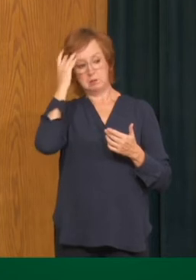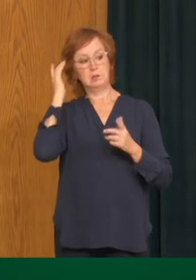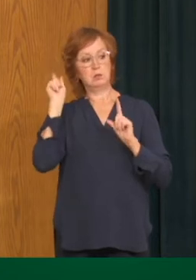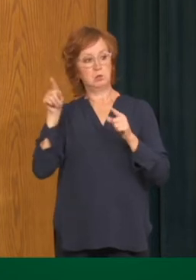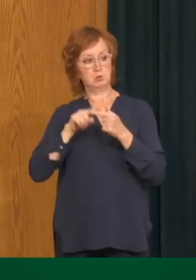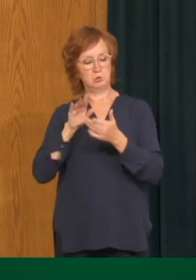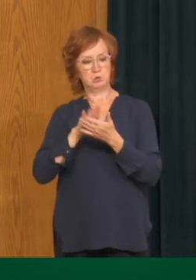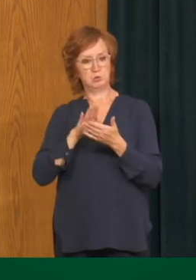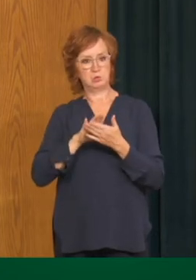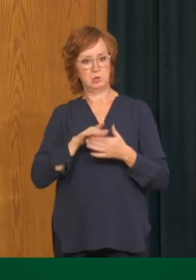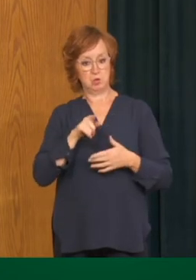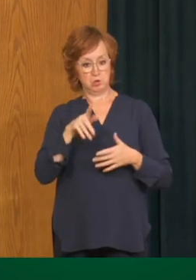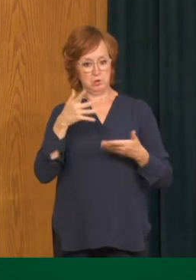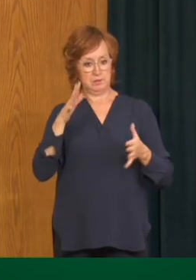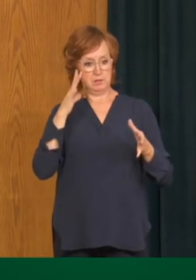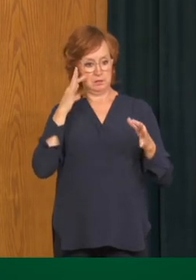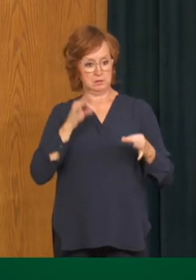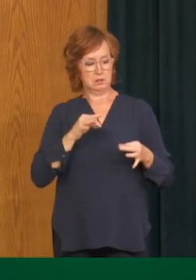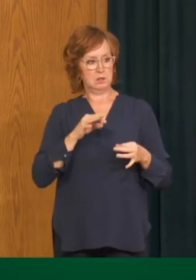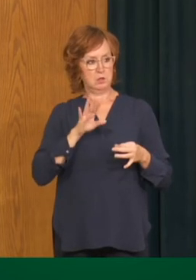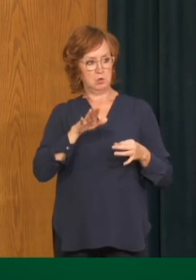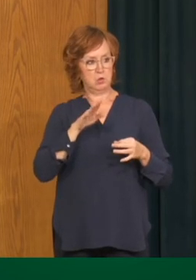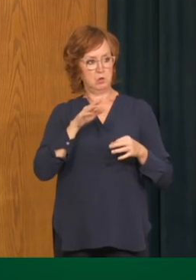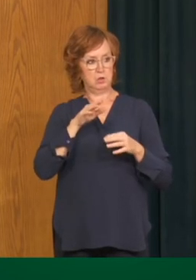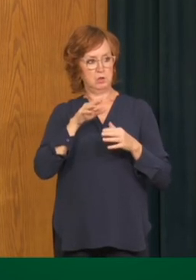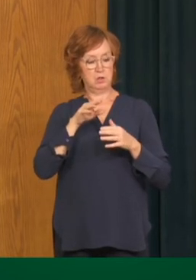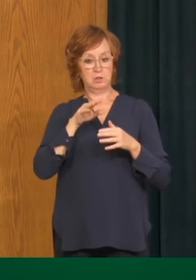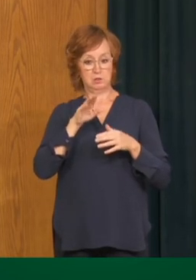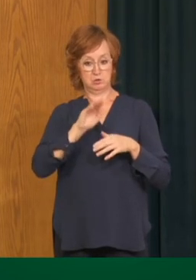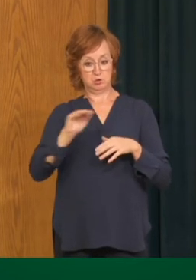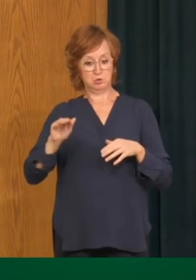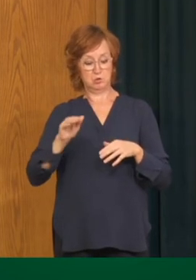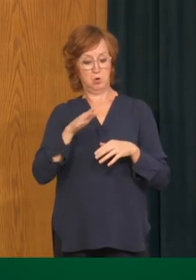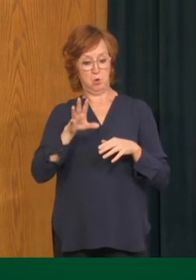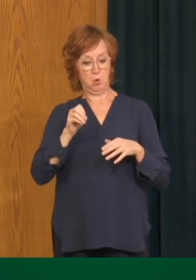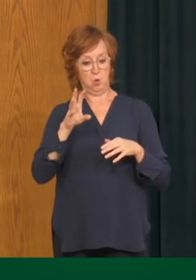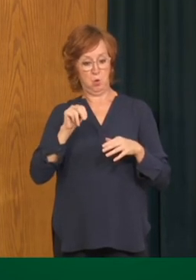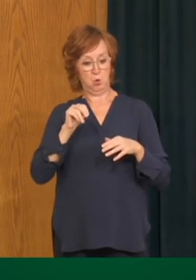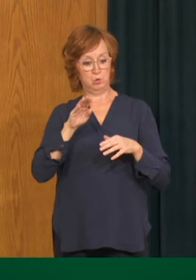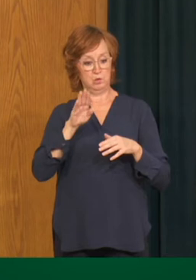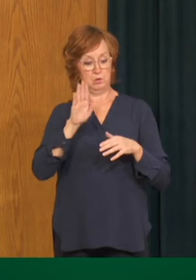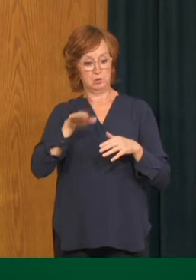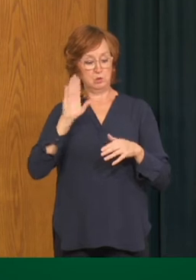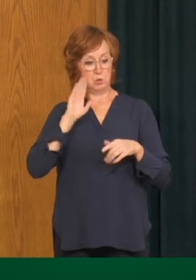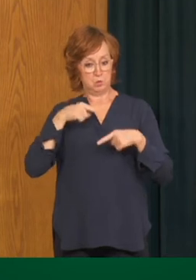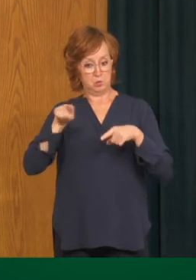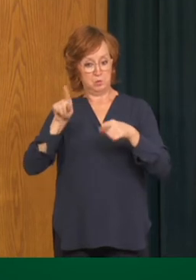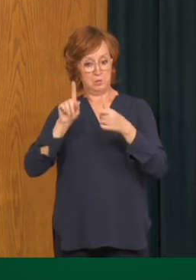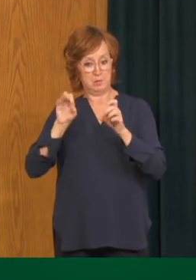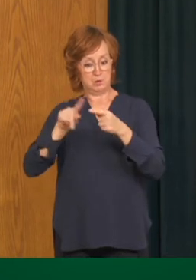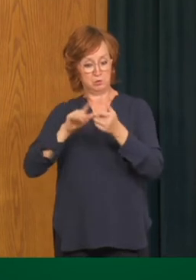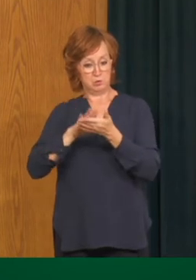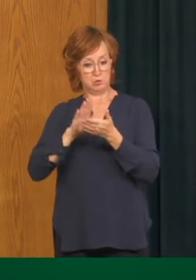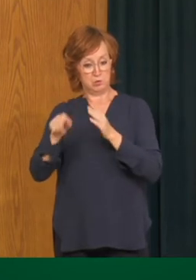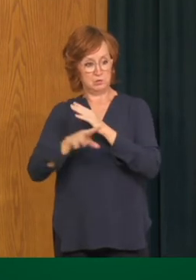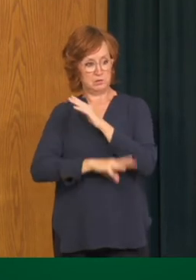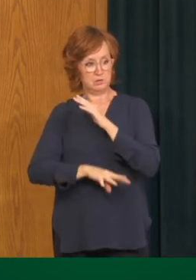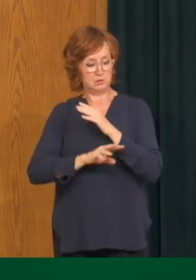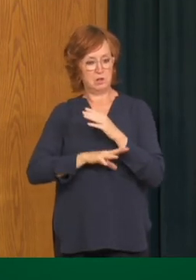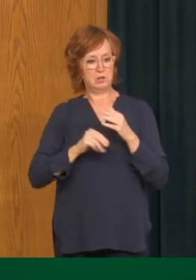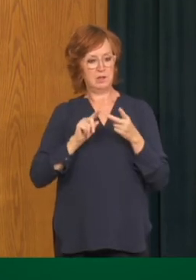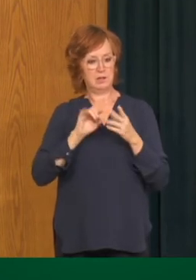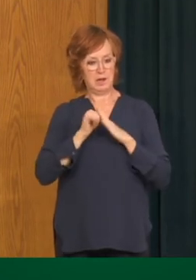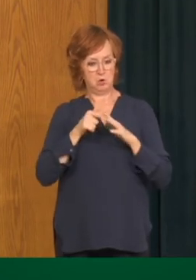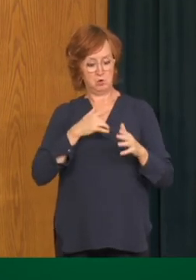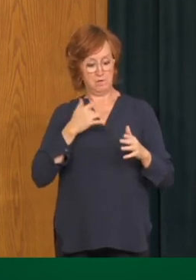made the decision about whether you're going to be sending them to the public school system, why or why not, and how comfortable